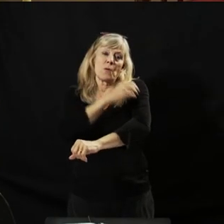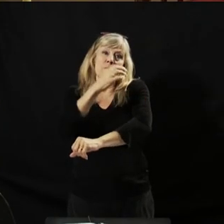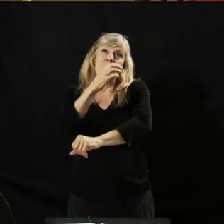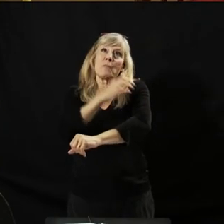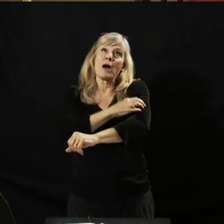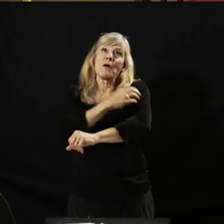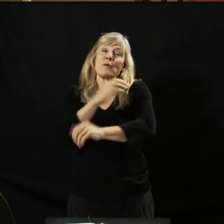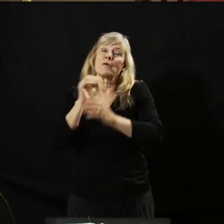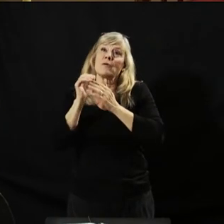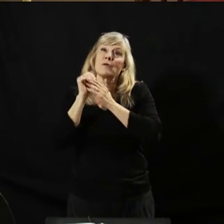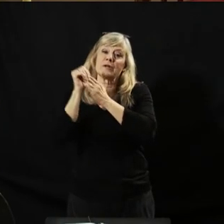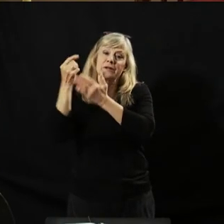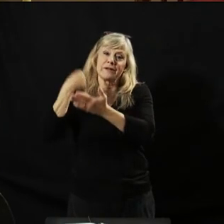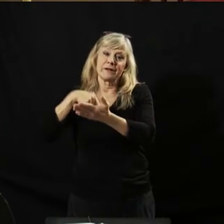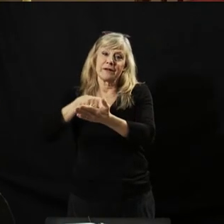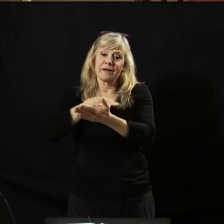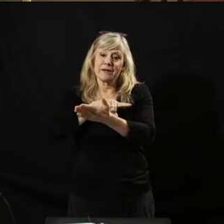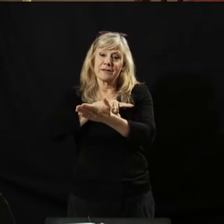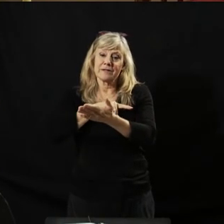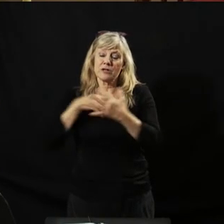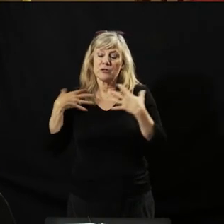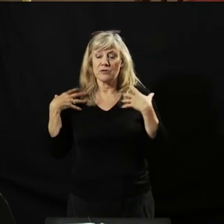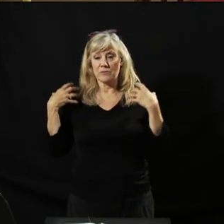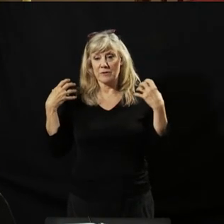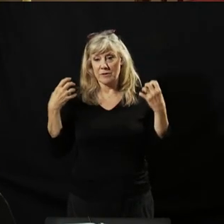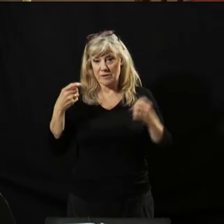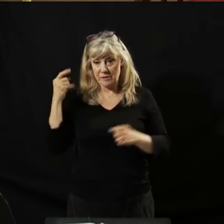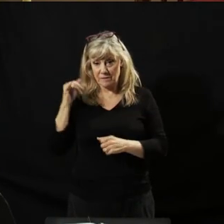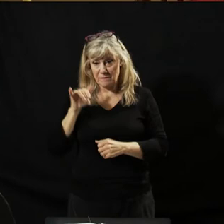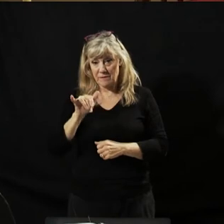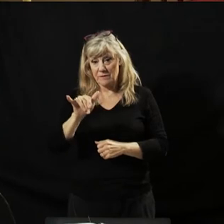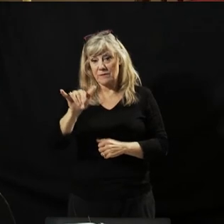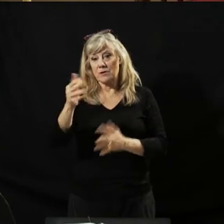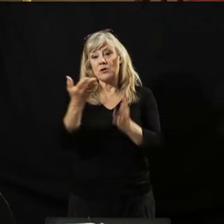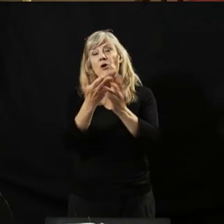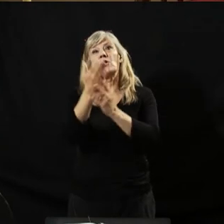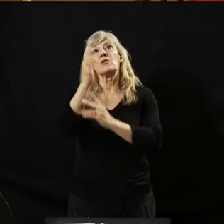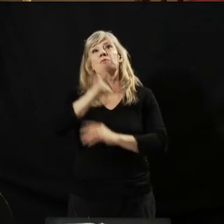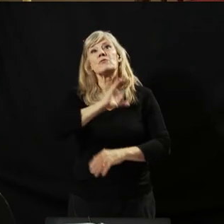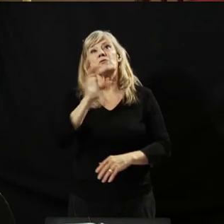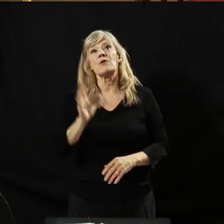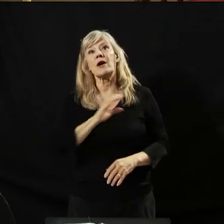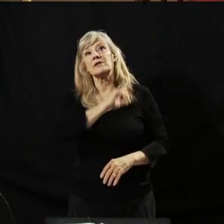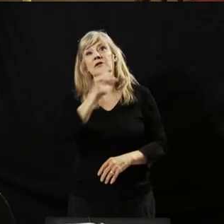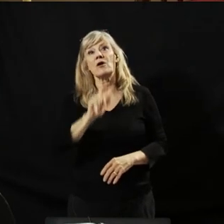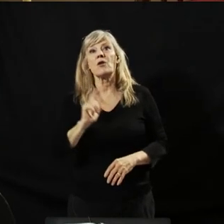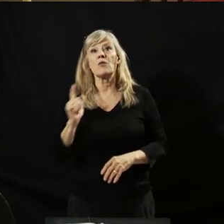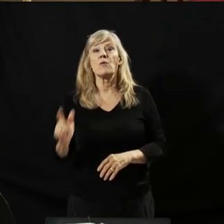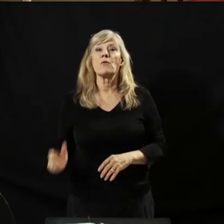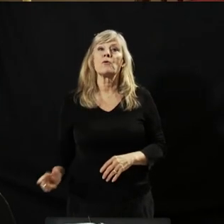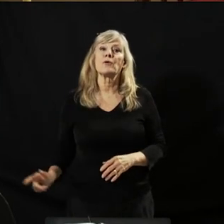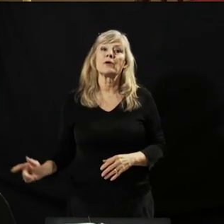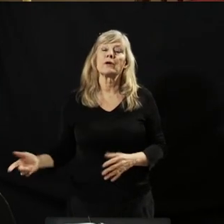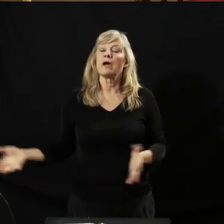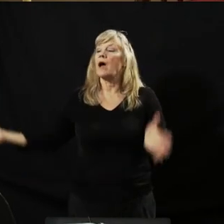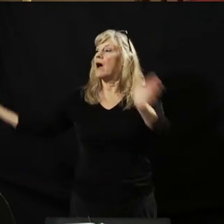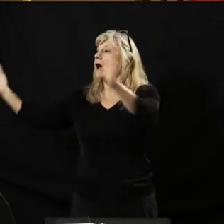the healing of eternity through Christ our Lord.